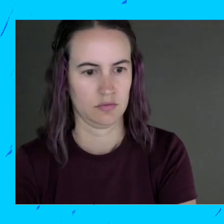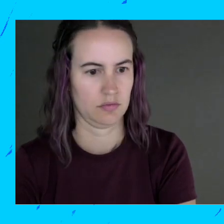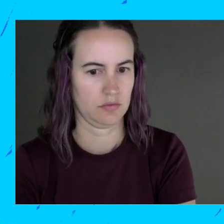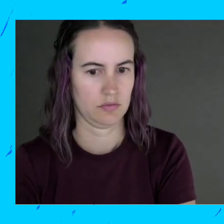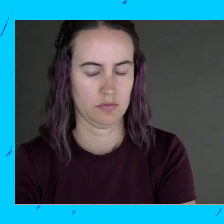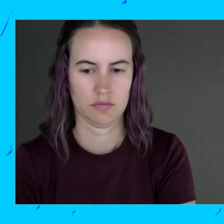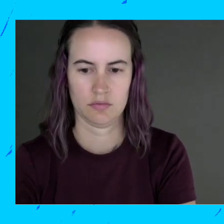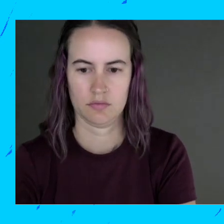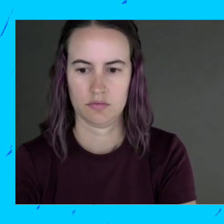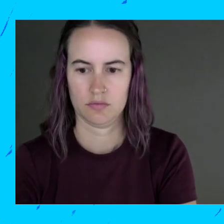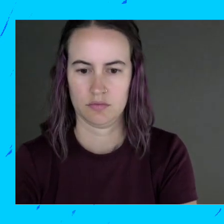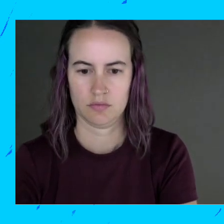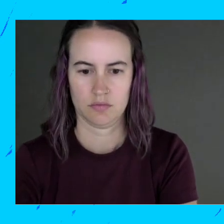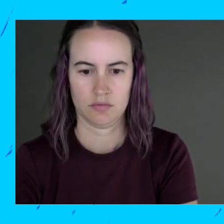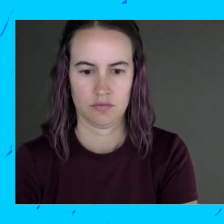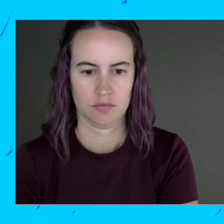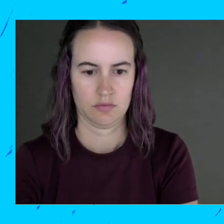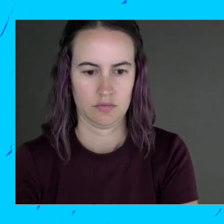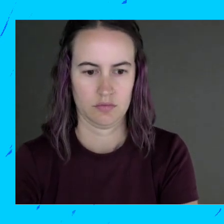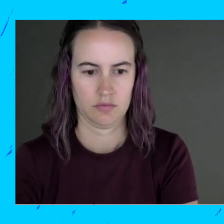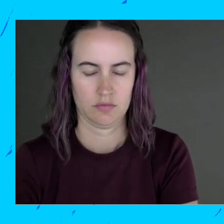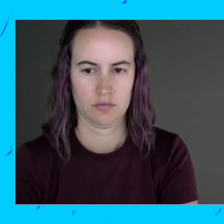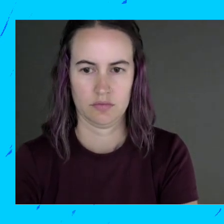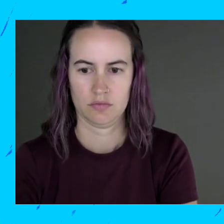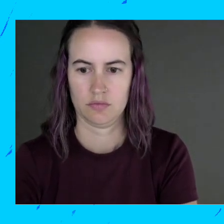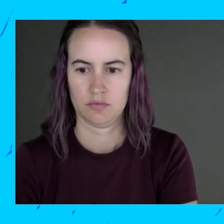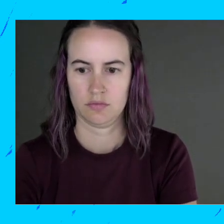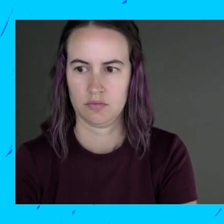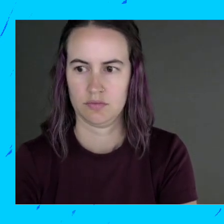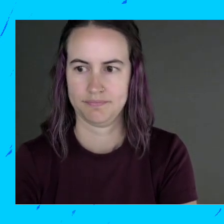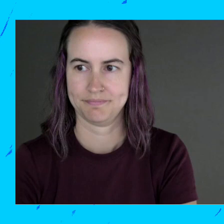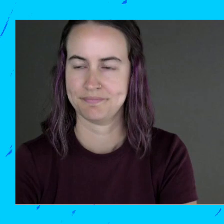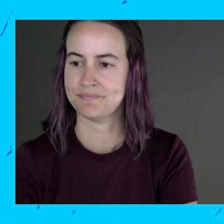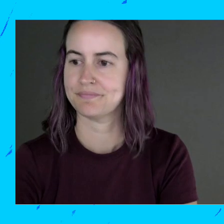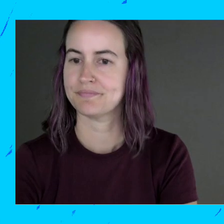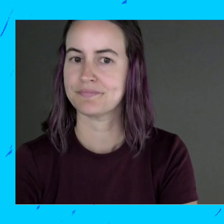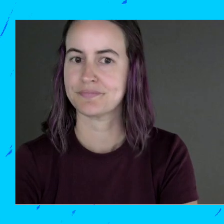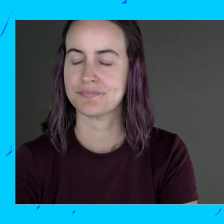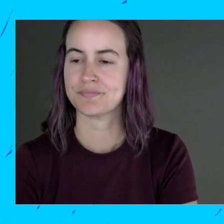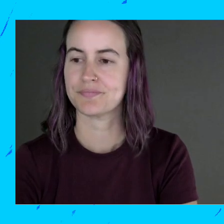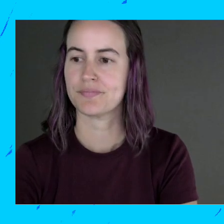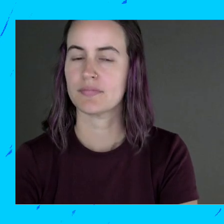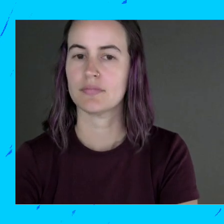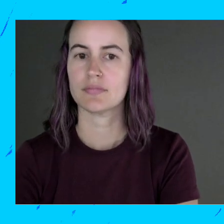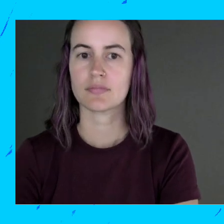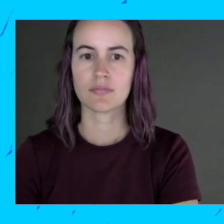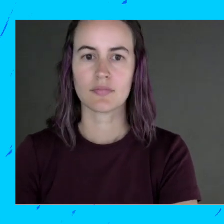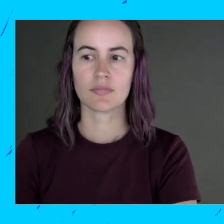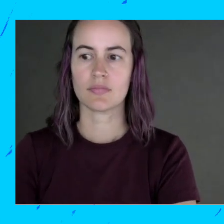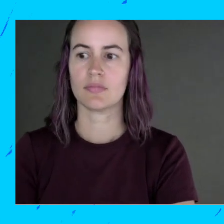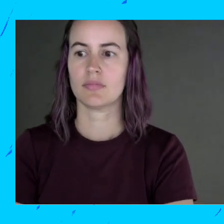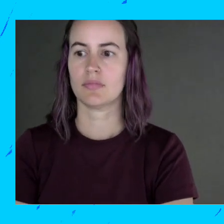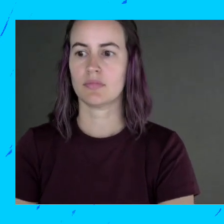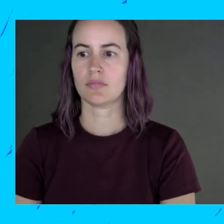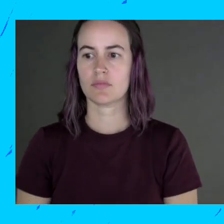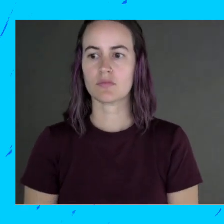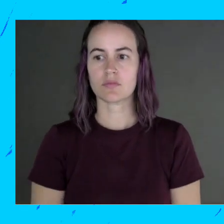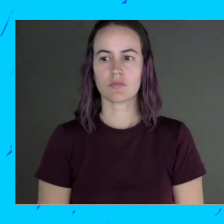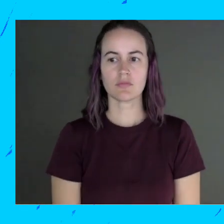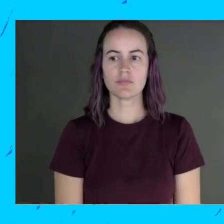comments, and we know very well that this is extremely important to improve